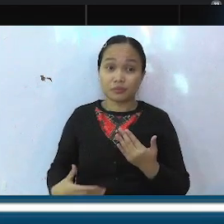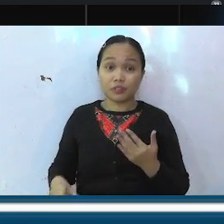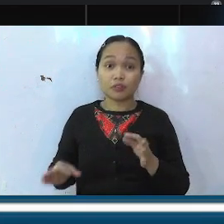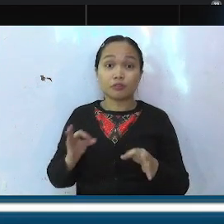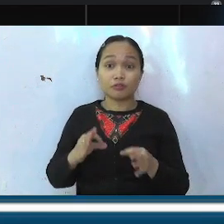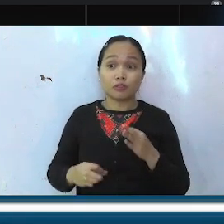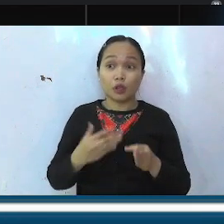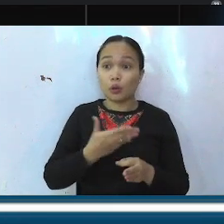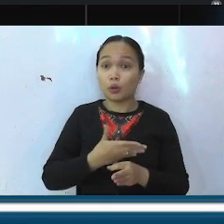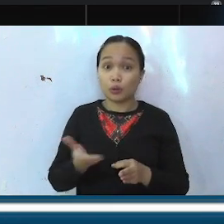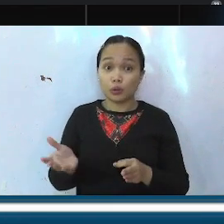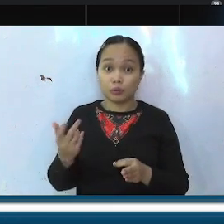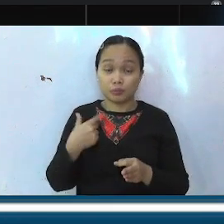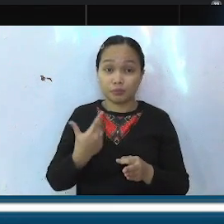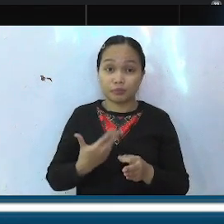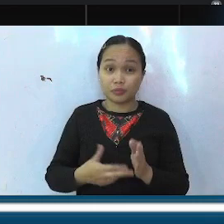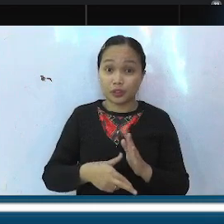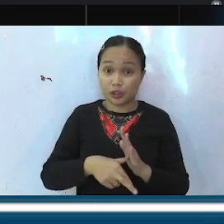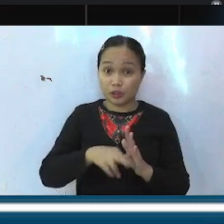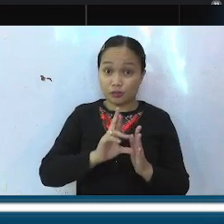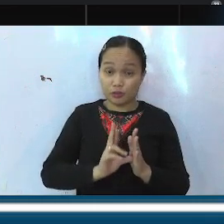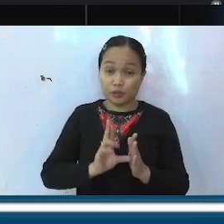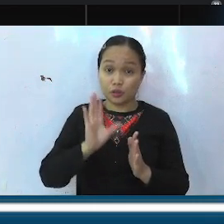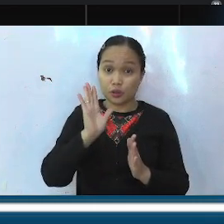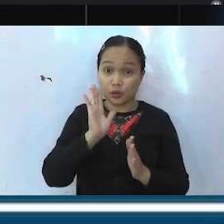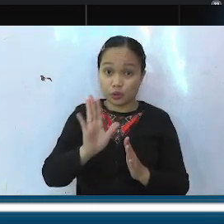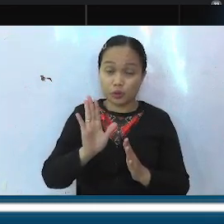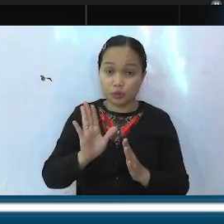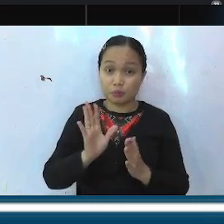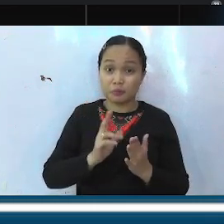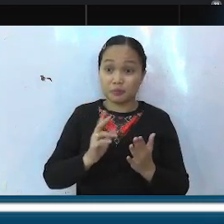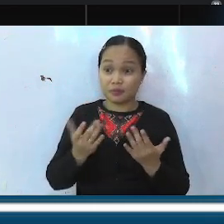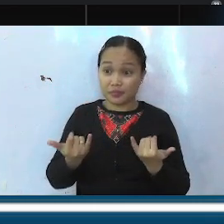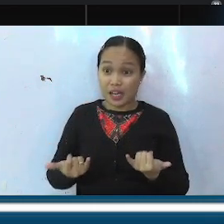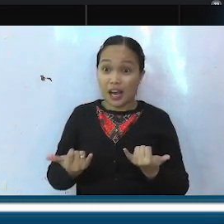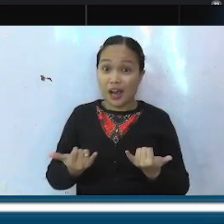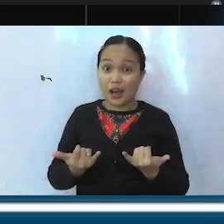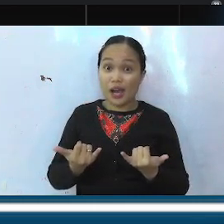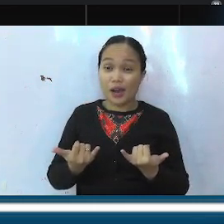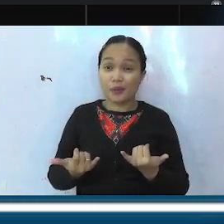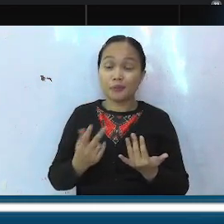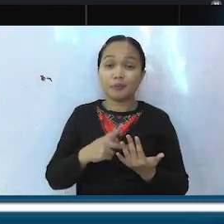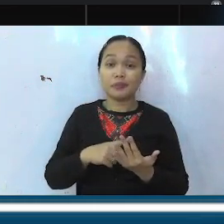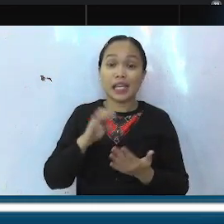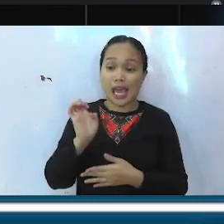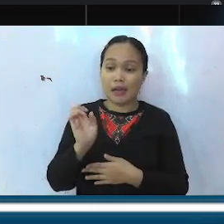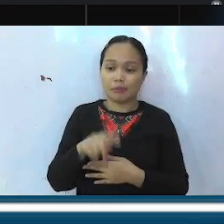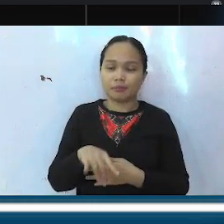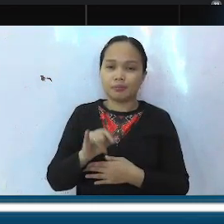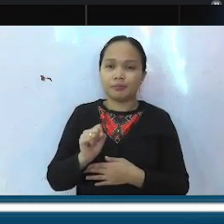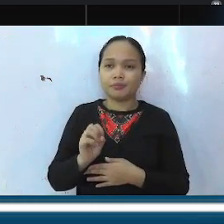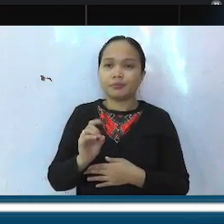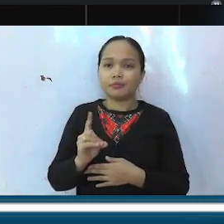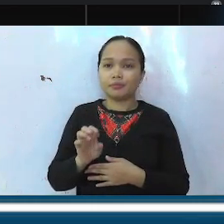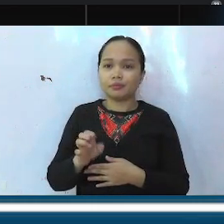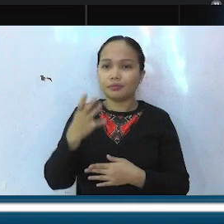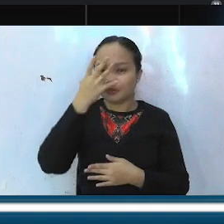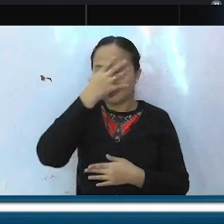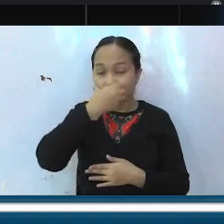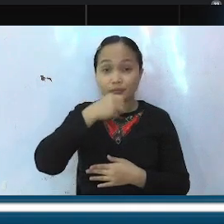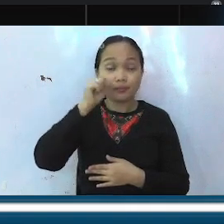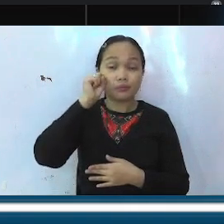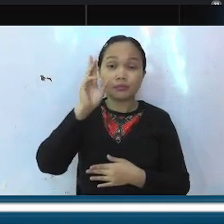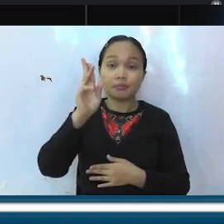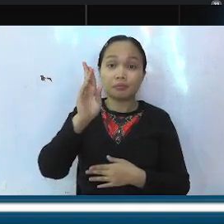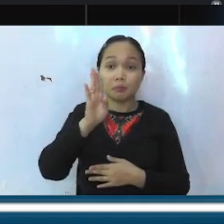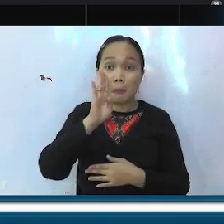if you will review this episode. I review nyo, balikan nyo. Maganda yung mga sinabi sa atin, Brother Blake. Maganda